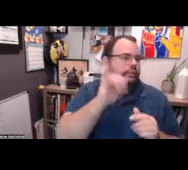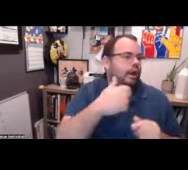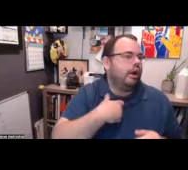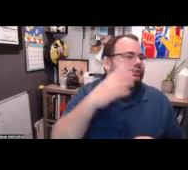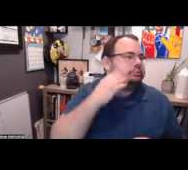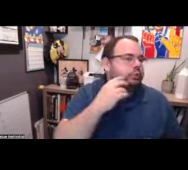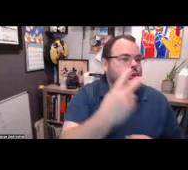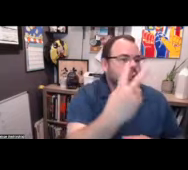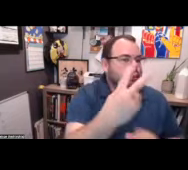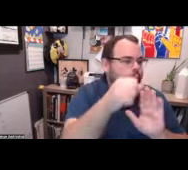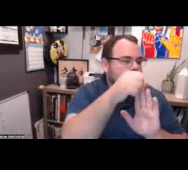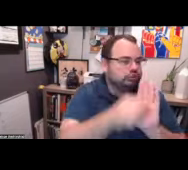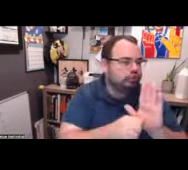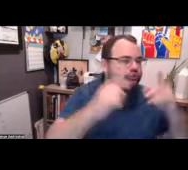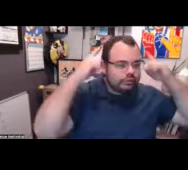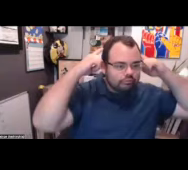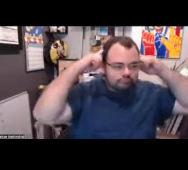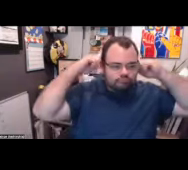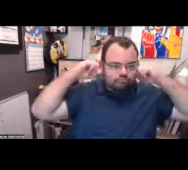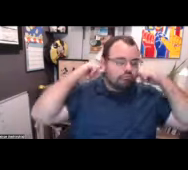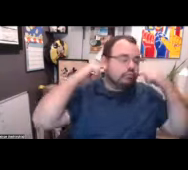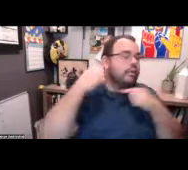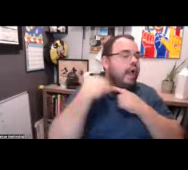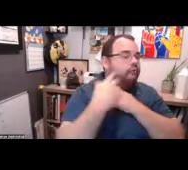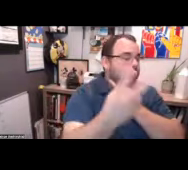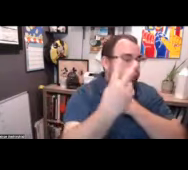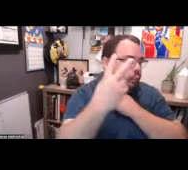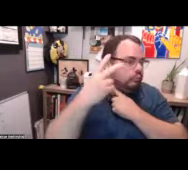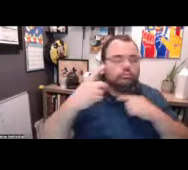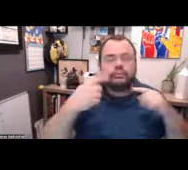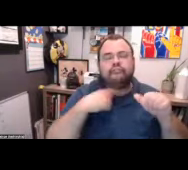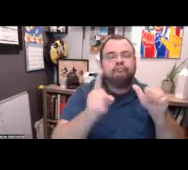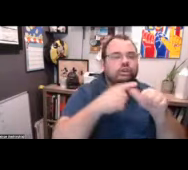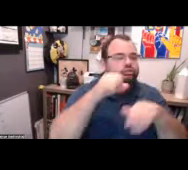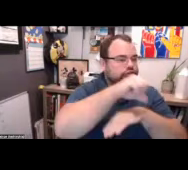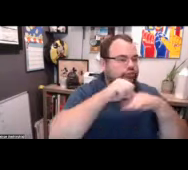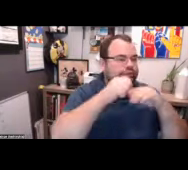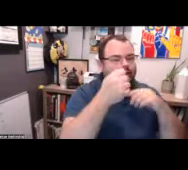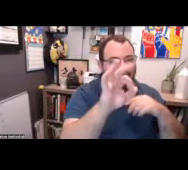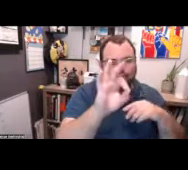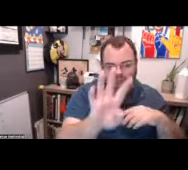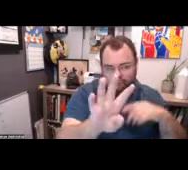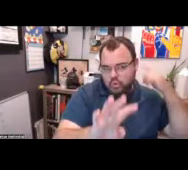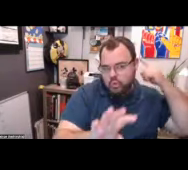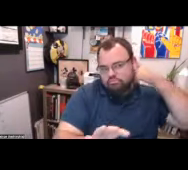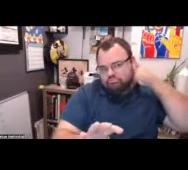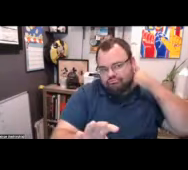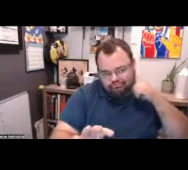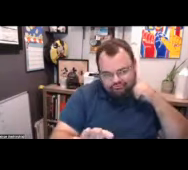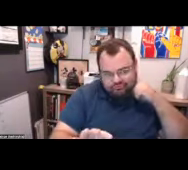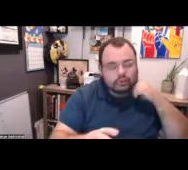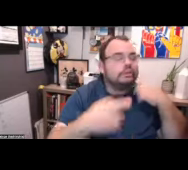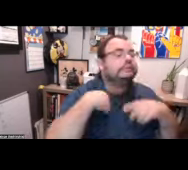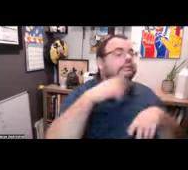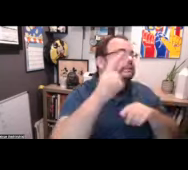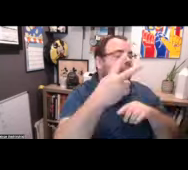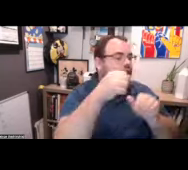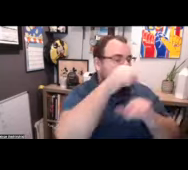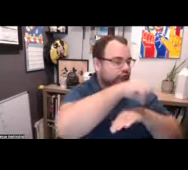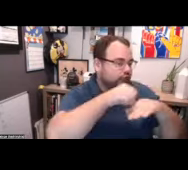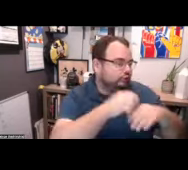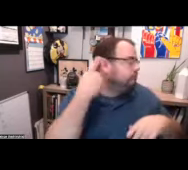we're back. So I've experienced two of those surgeries, one on each side. The first surgery was 1994